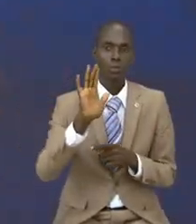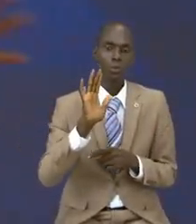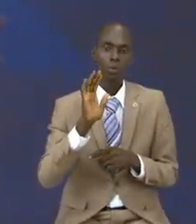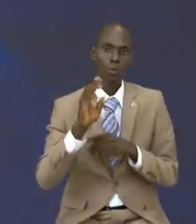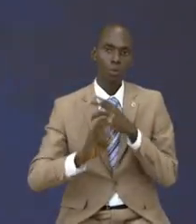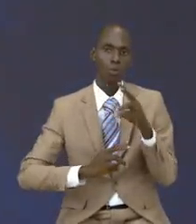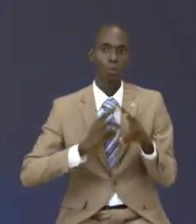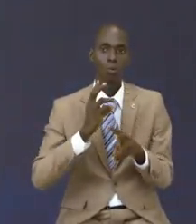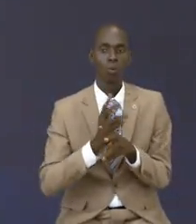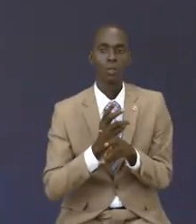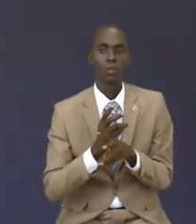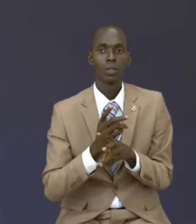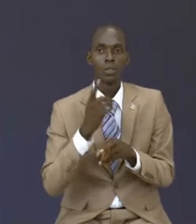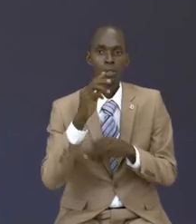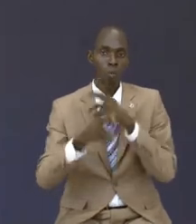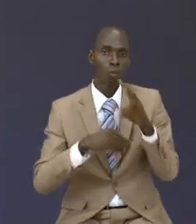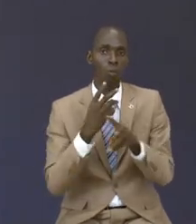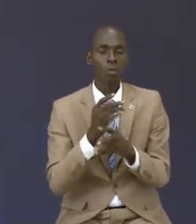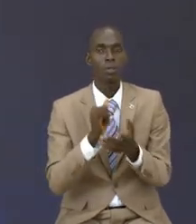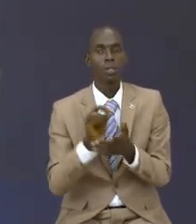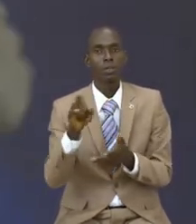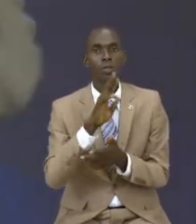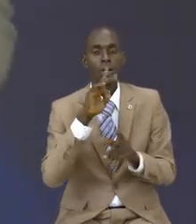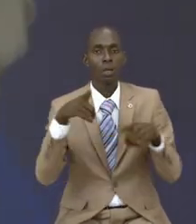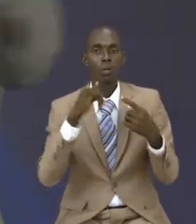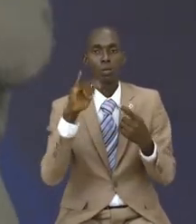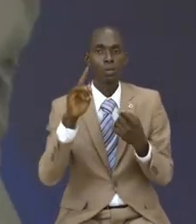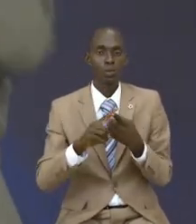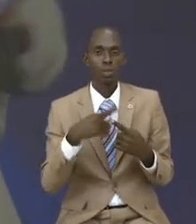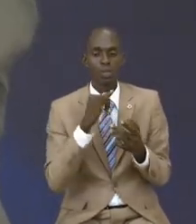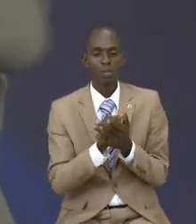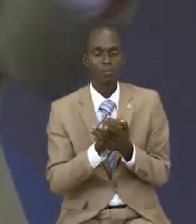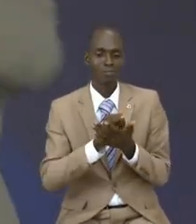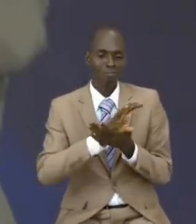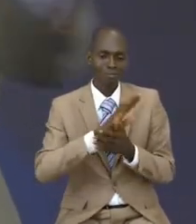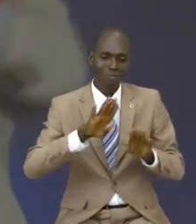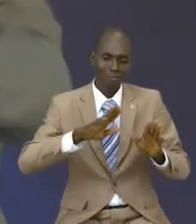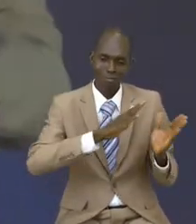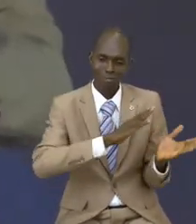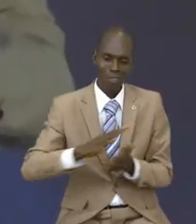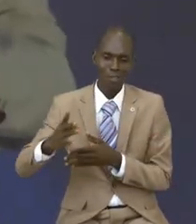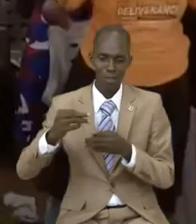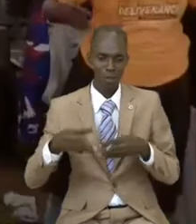the world that you are going to, I say, clear out of the way.